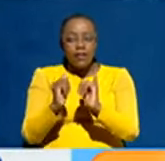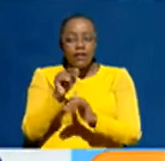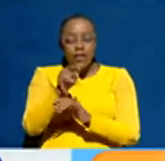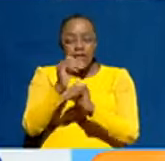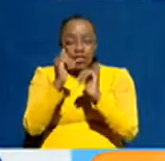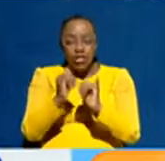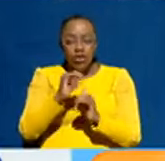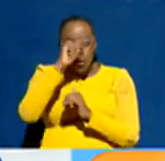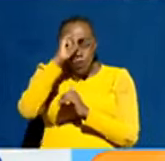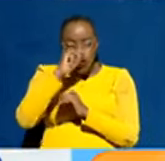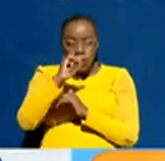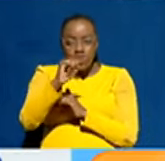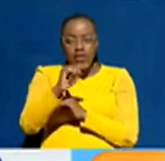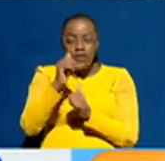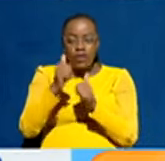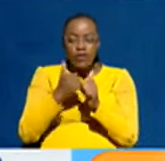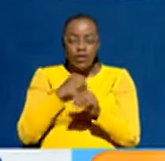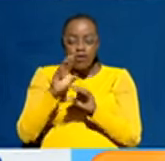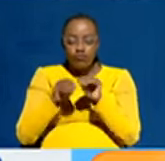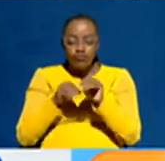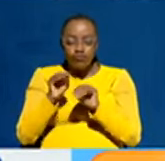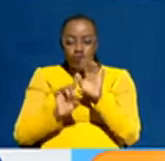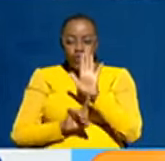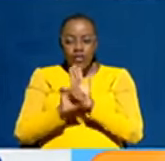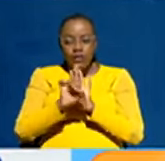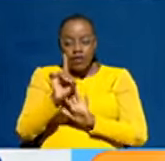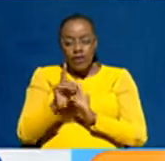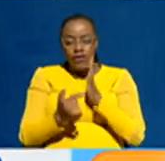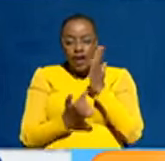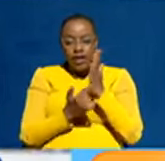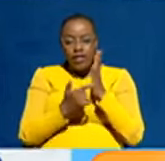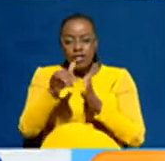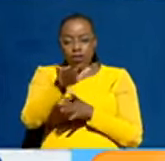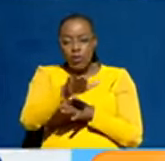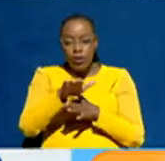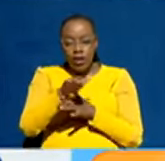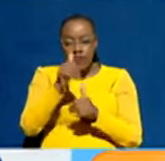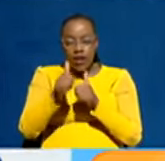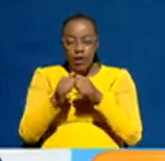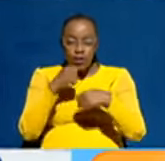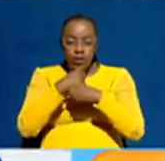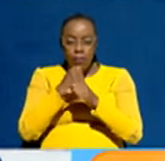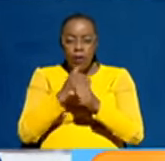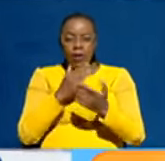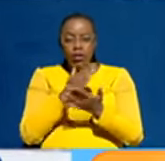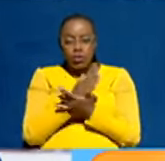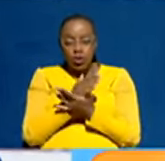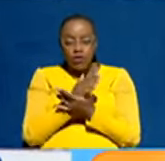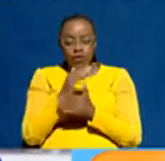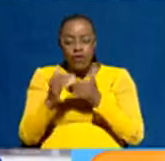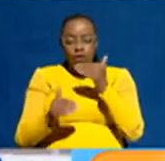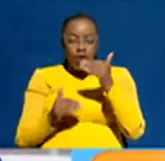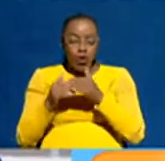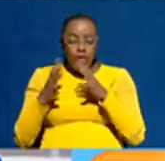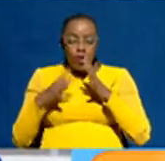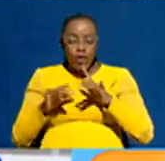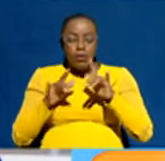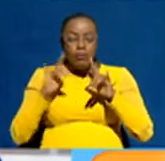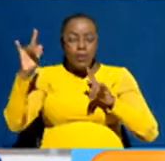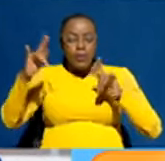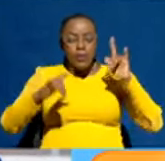new policy, we have developed a digital platform to ensure that all travelers to